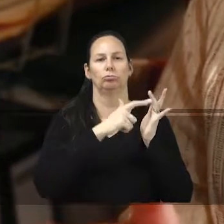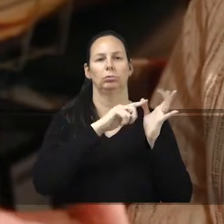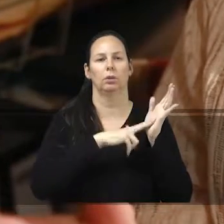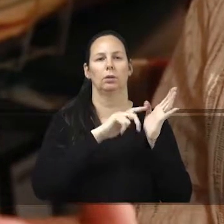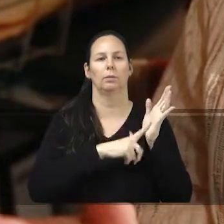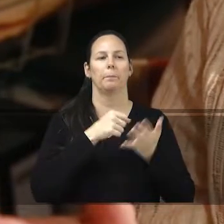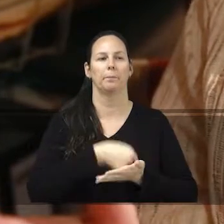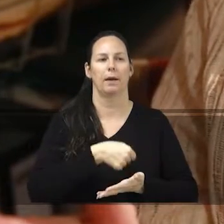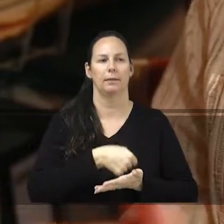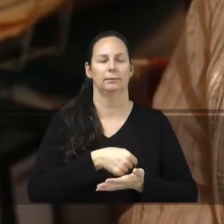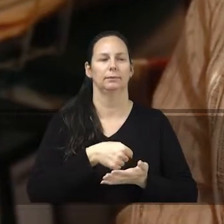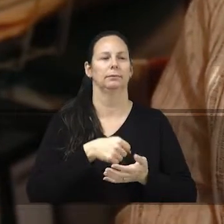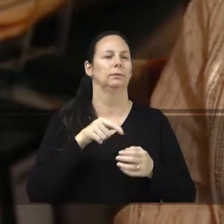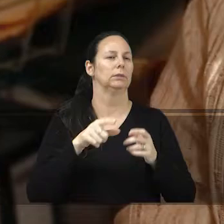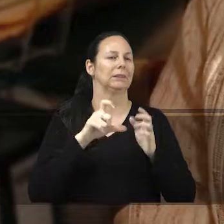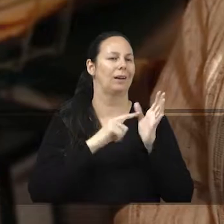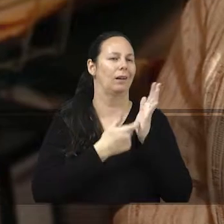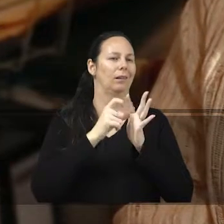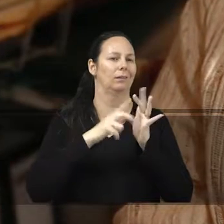the cardinals and bishops